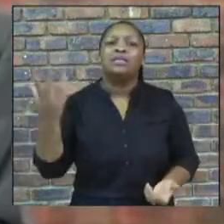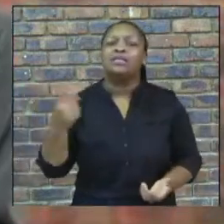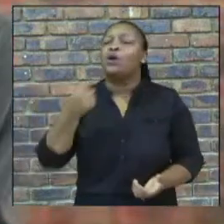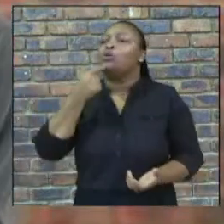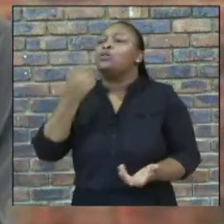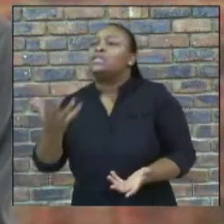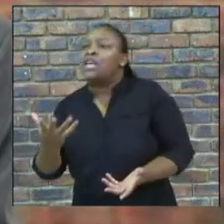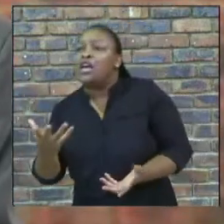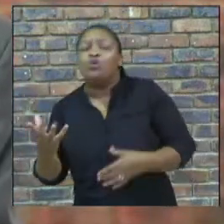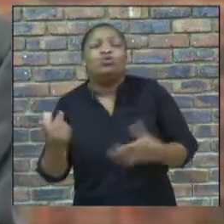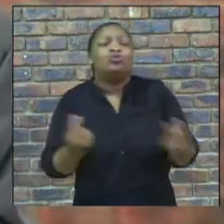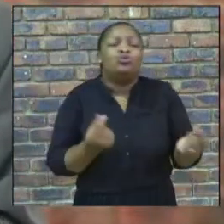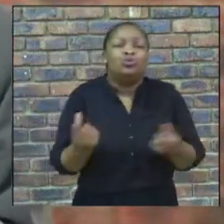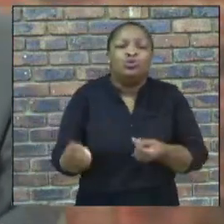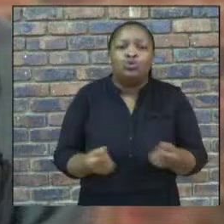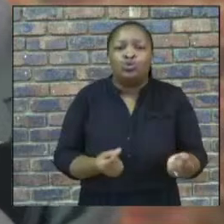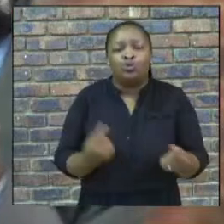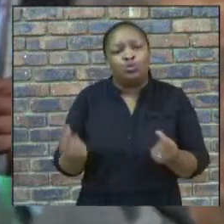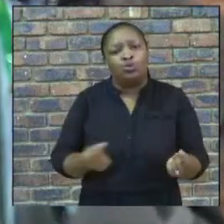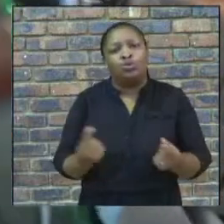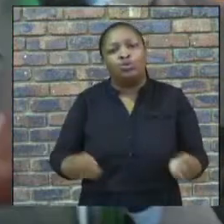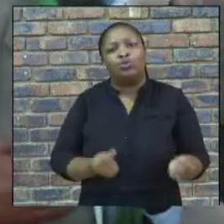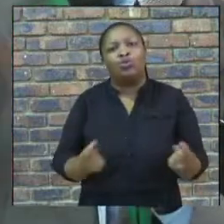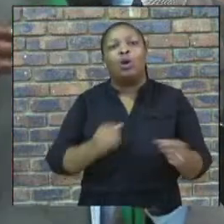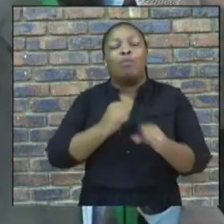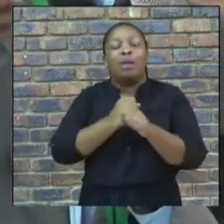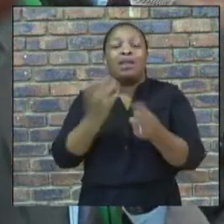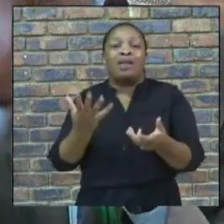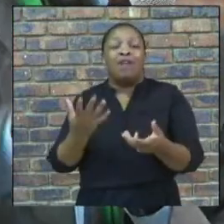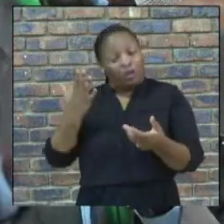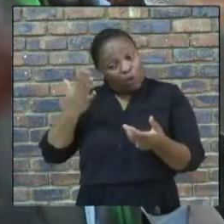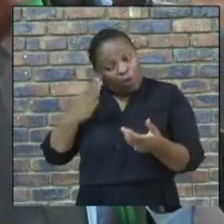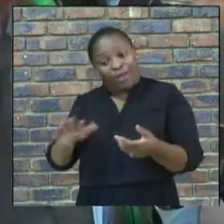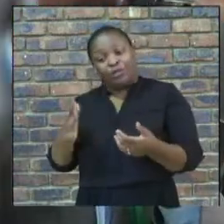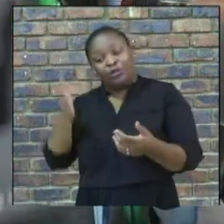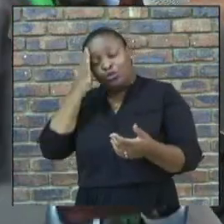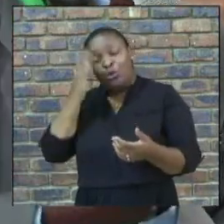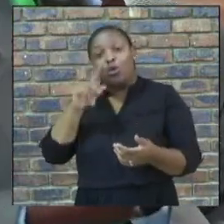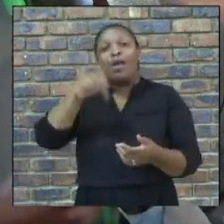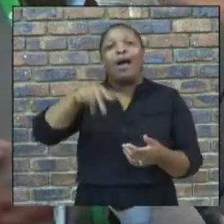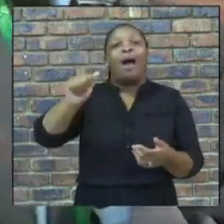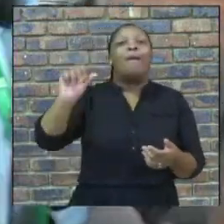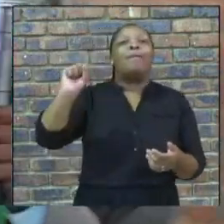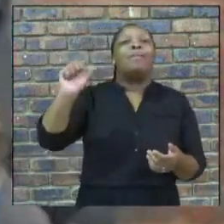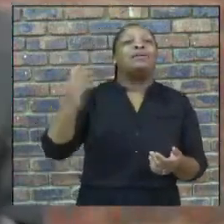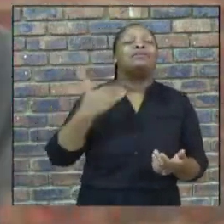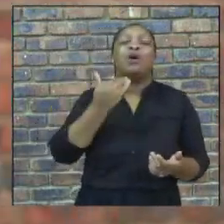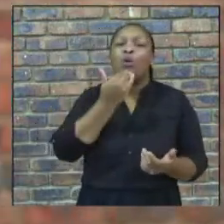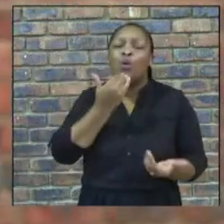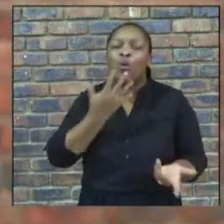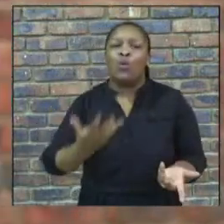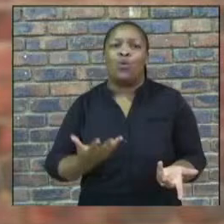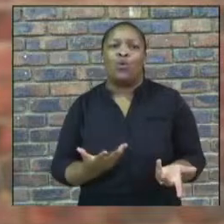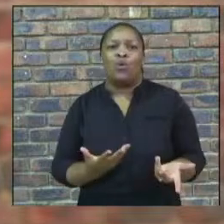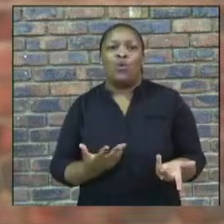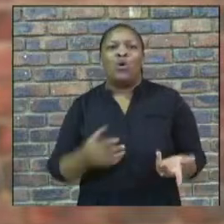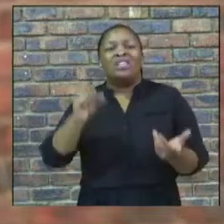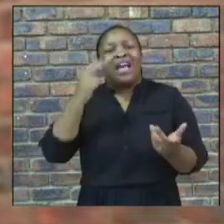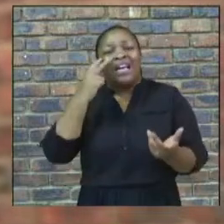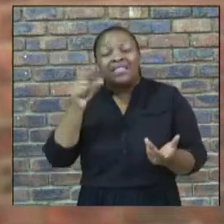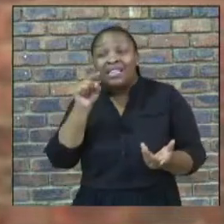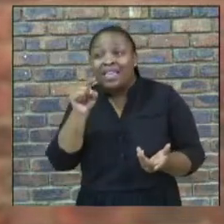take recommendations from PASA. Who are these people? Who is this PASA? Because there is a small